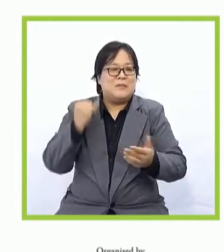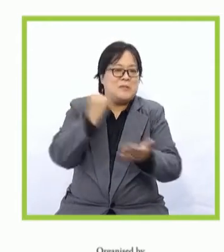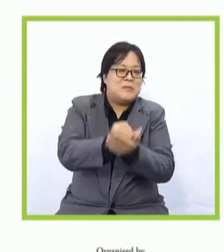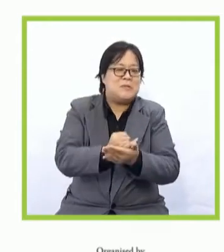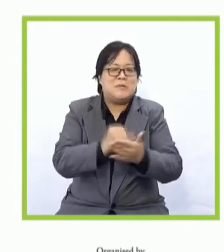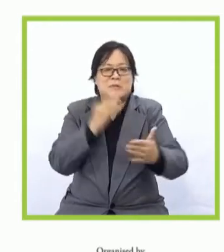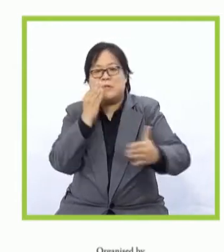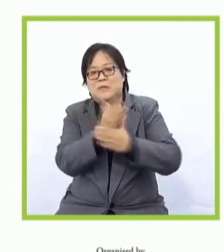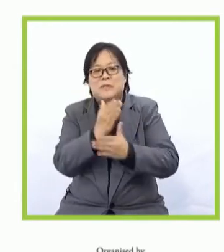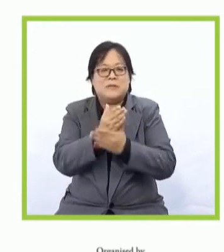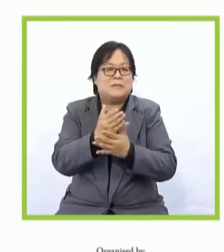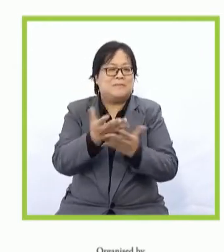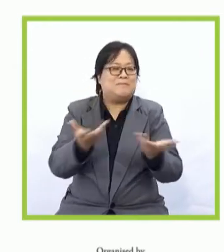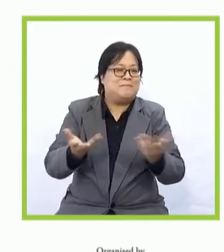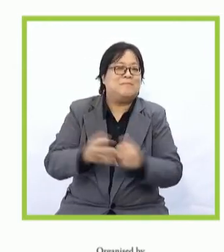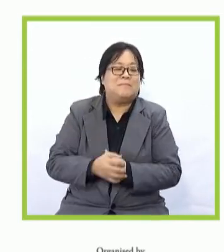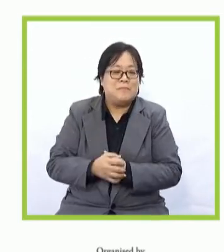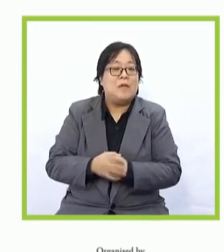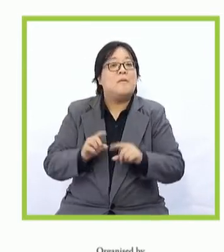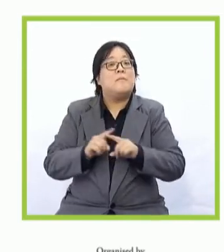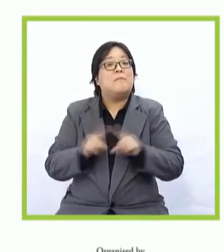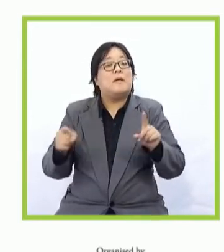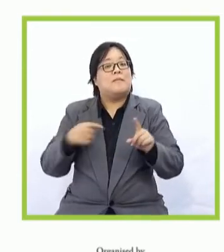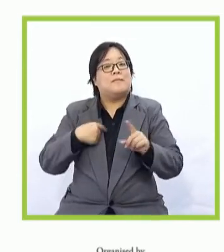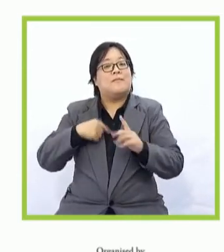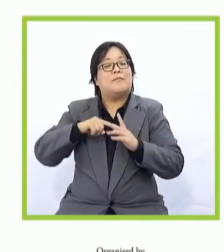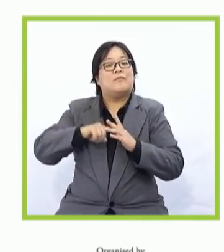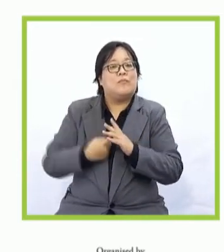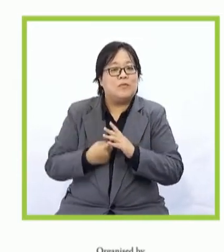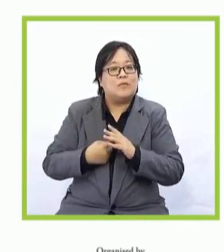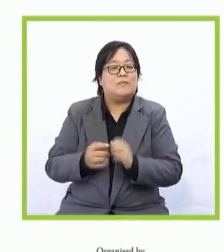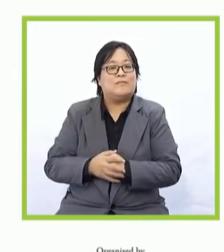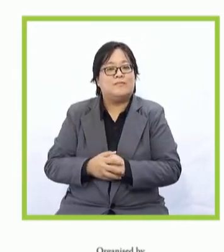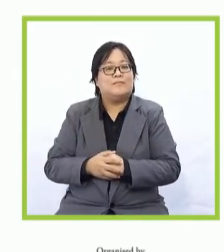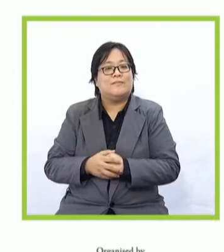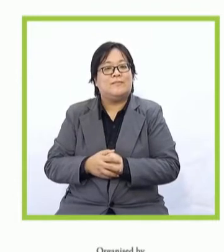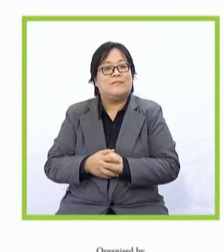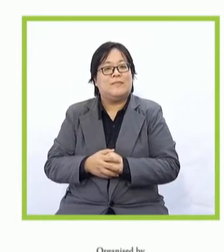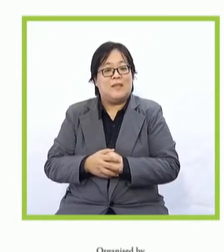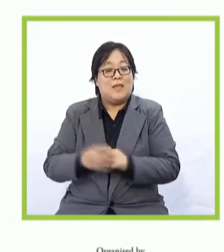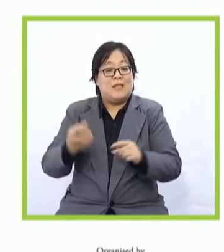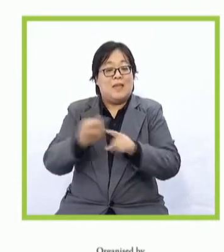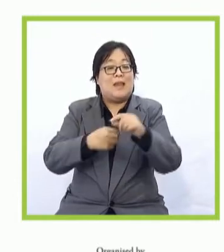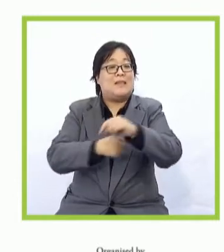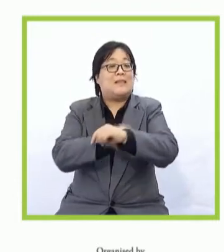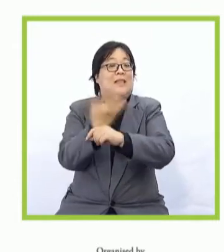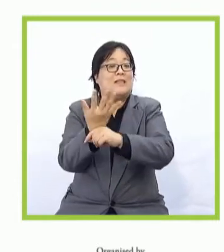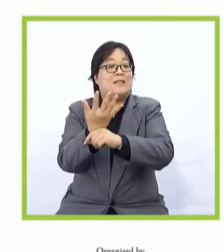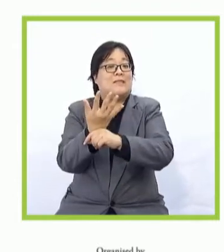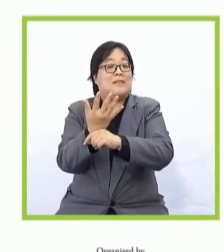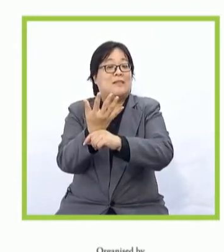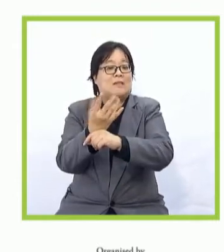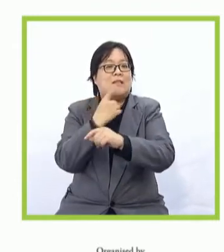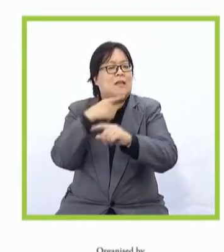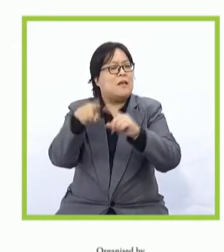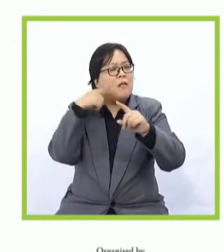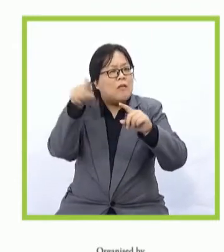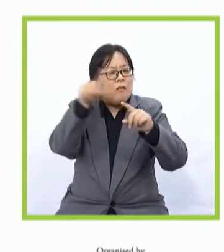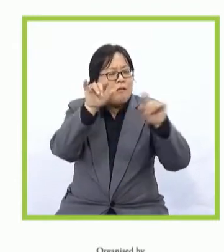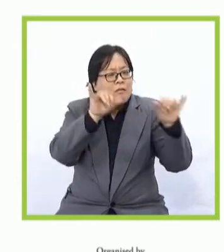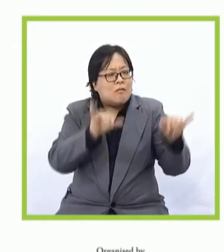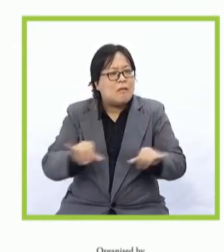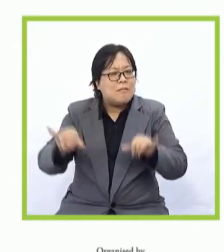people in great hunger. But I started to hear stories from people from Scandinavia that in some ways were similar, that